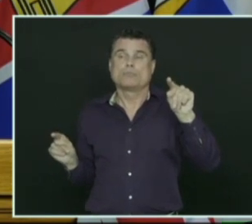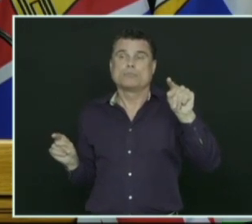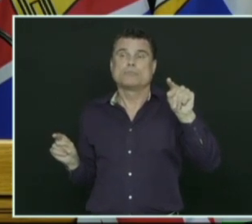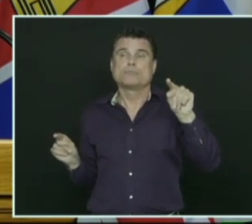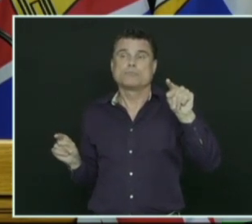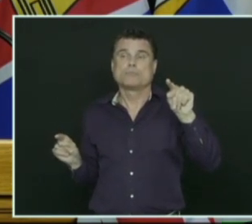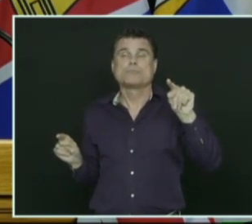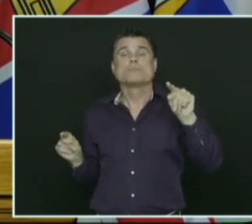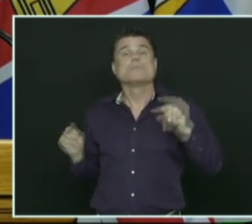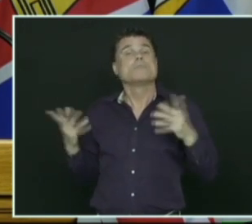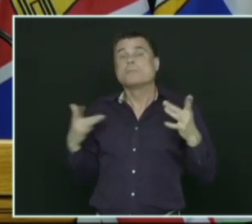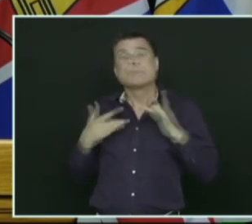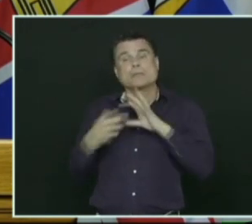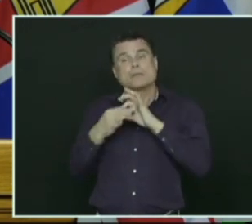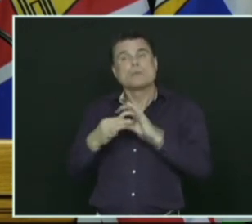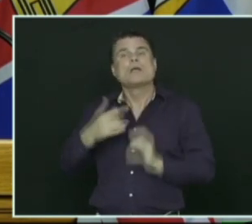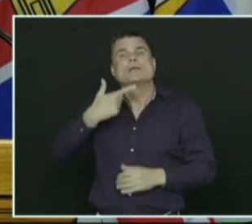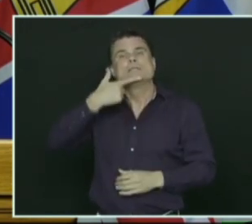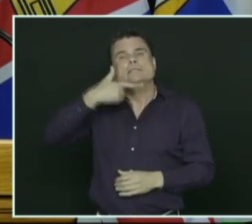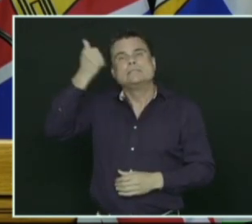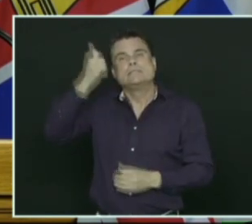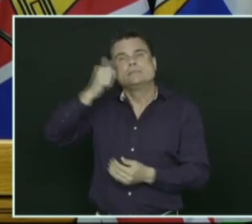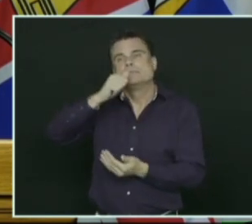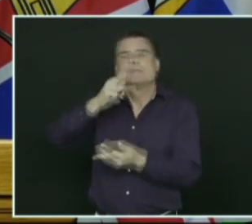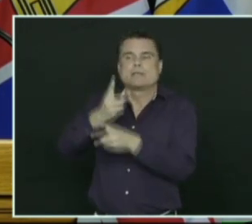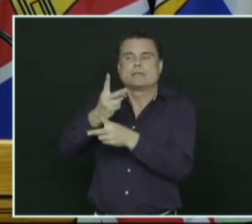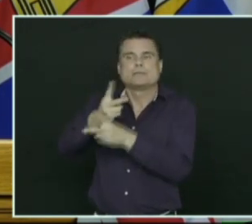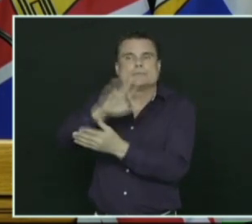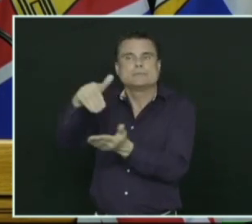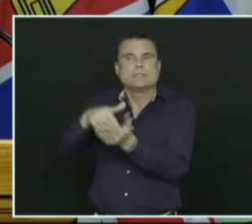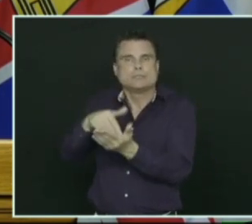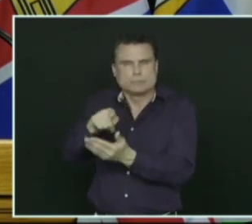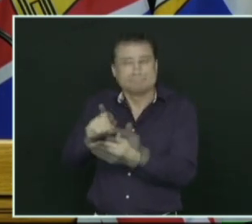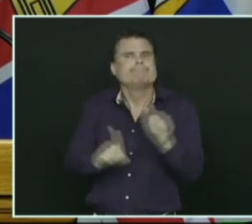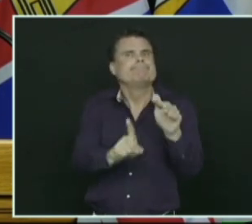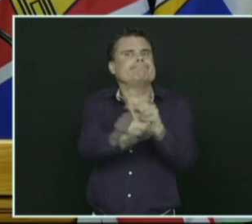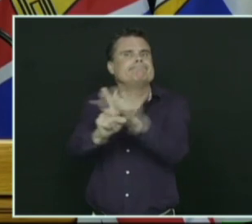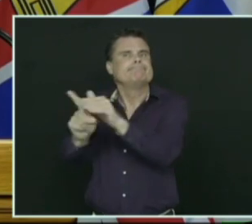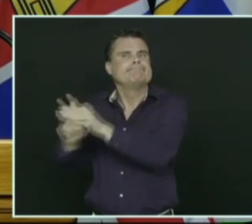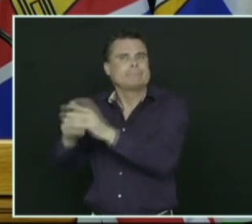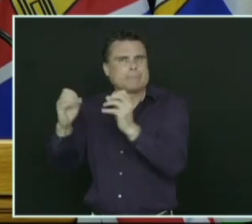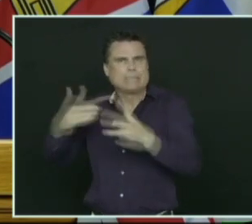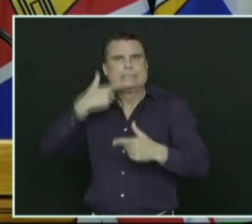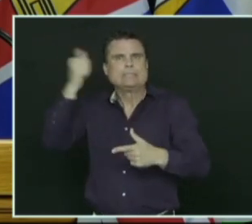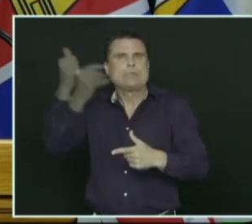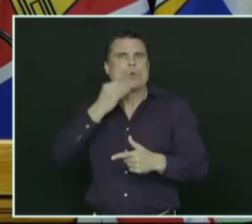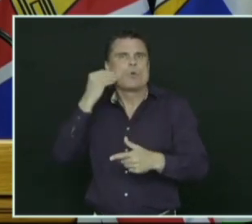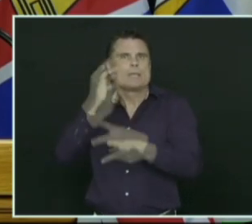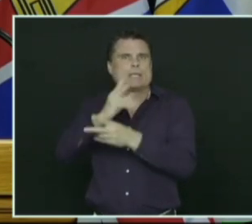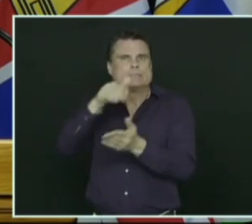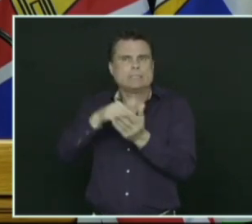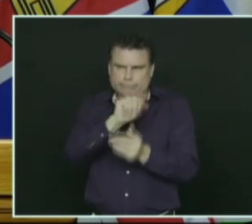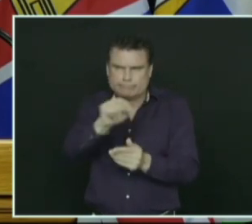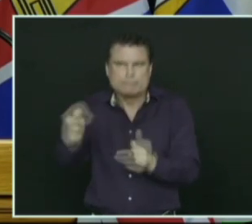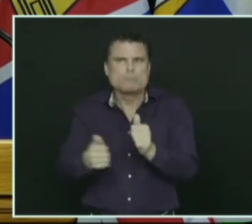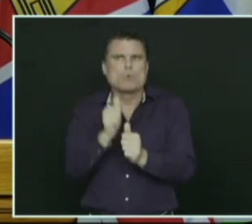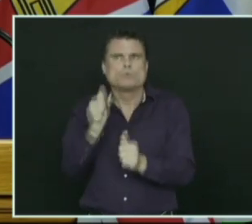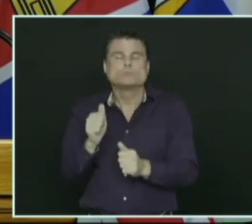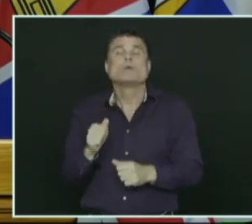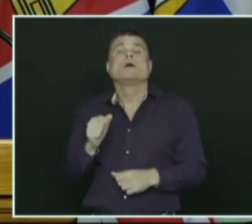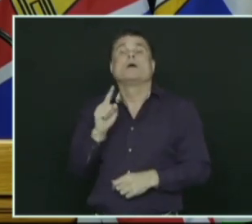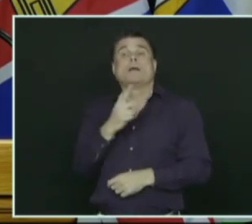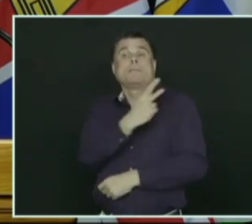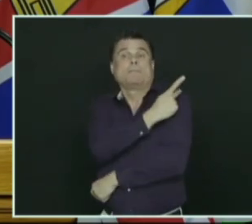of the 20 cases, does that include South Granville Park Lodge, where we are hearing there's another cluster of cases?